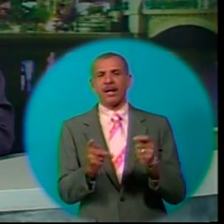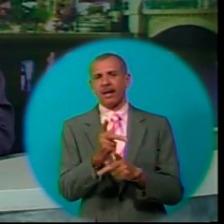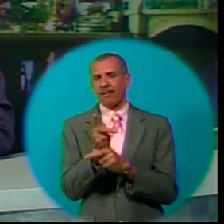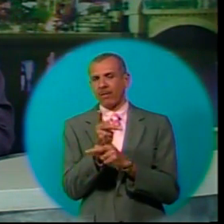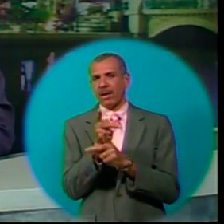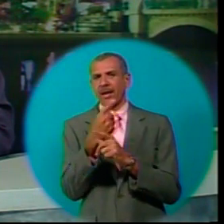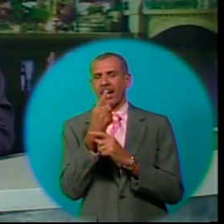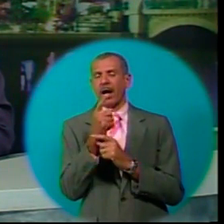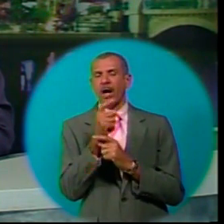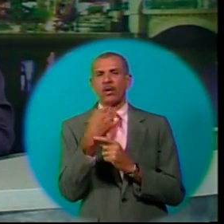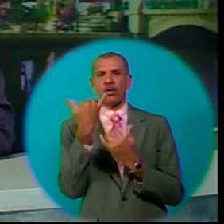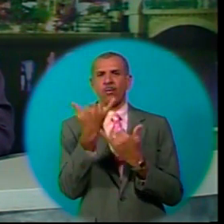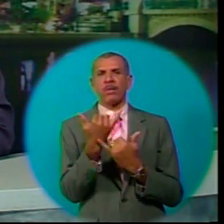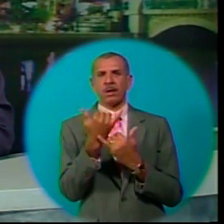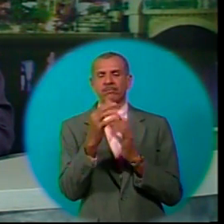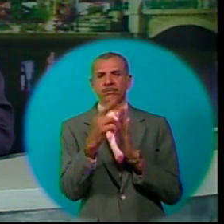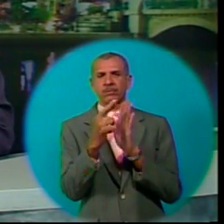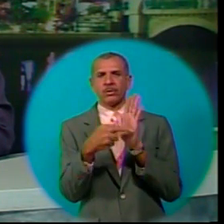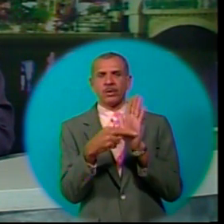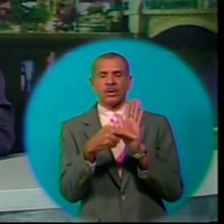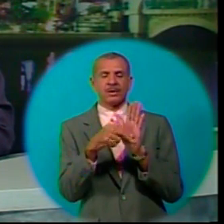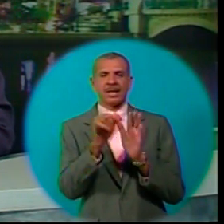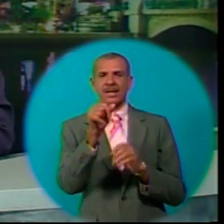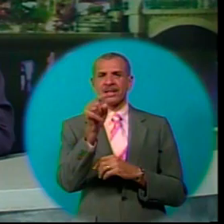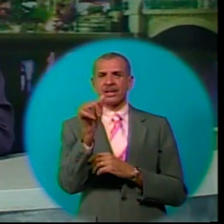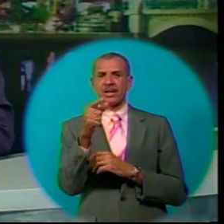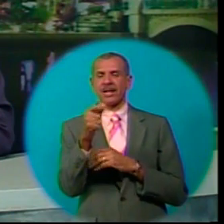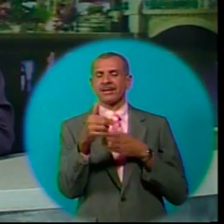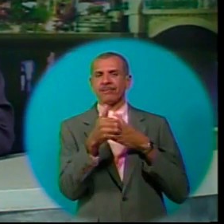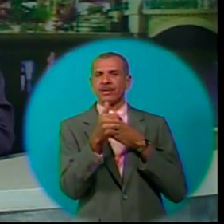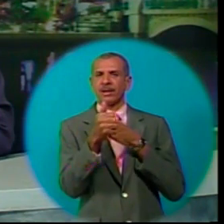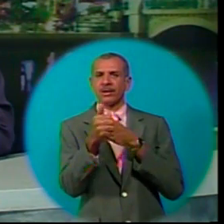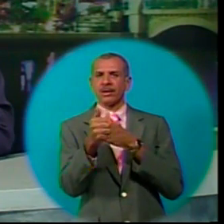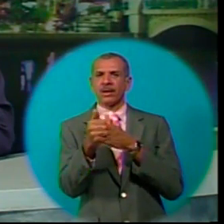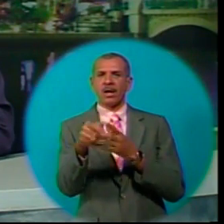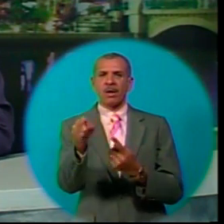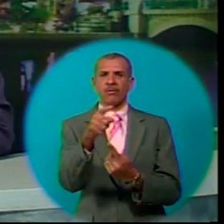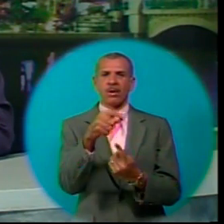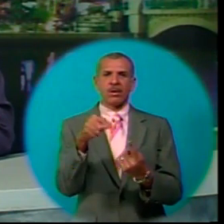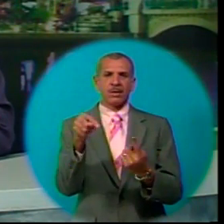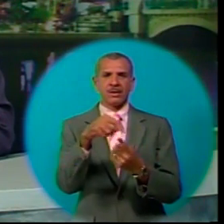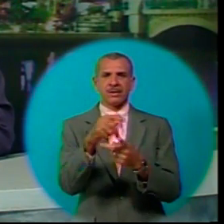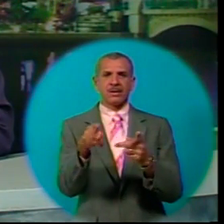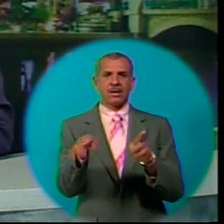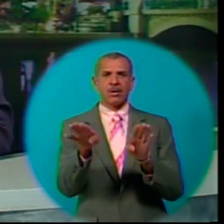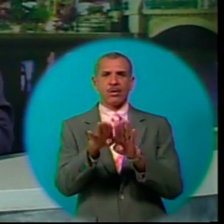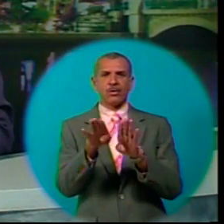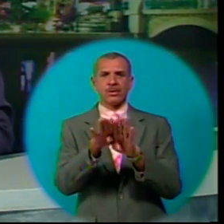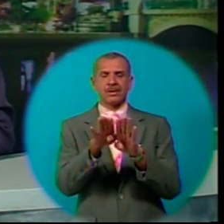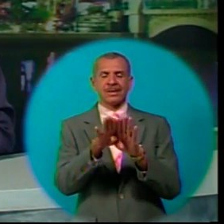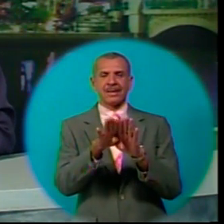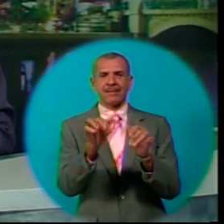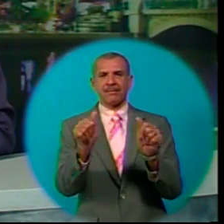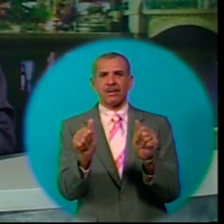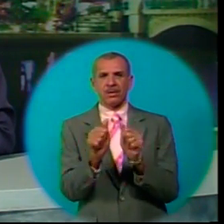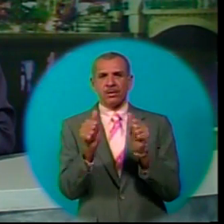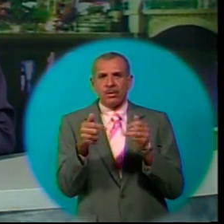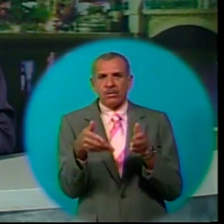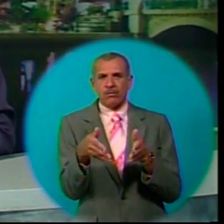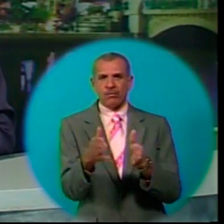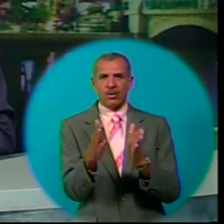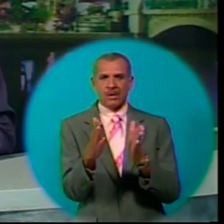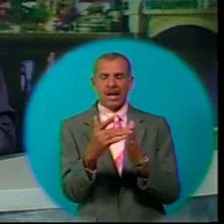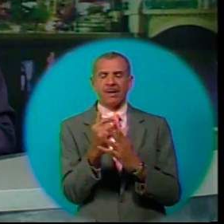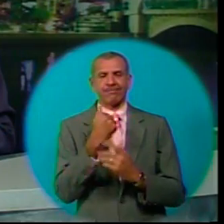wardens and traffic signs which will be in place to direct motorists around these closures. The BWA says it regrets